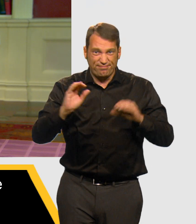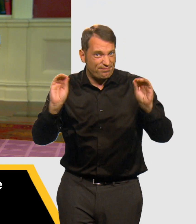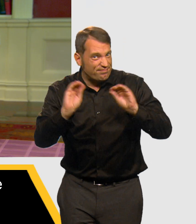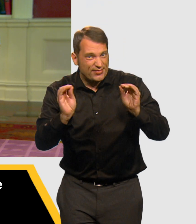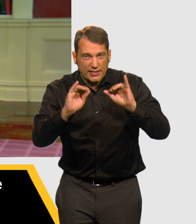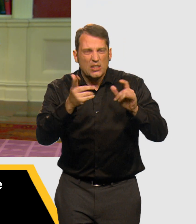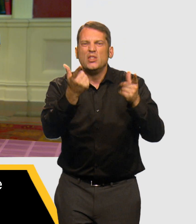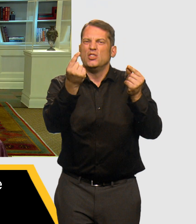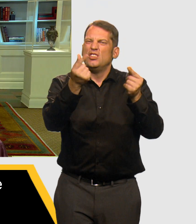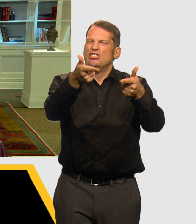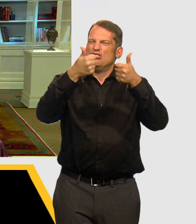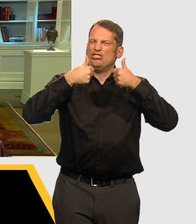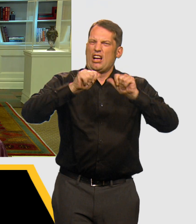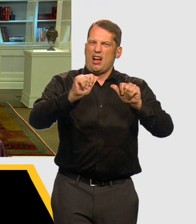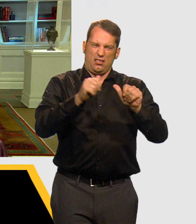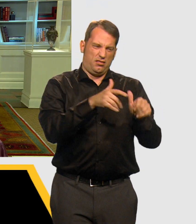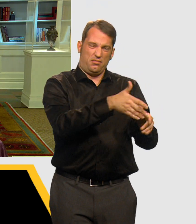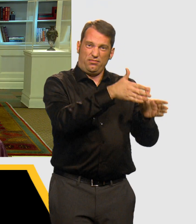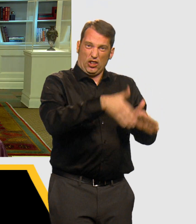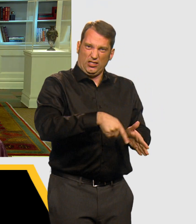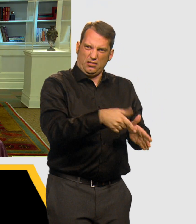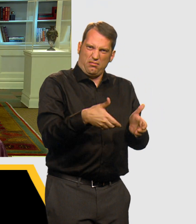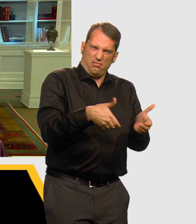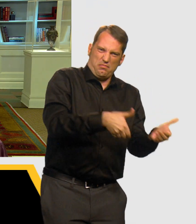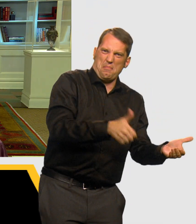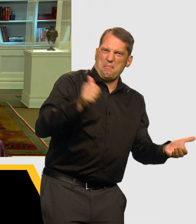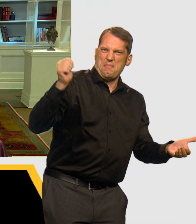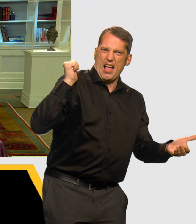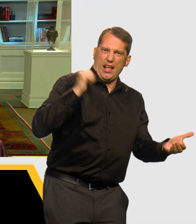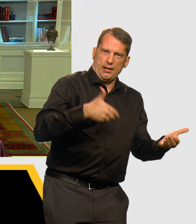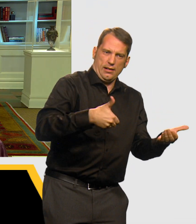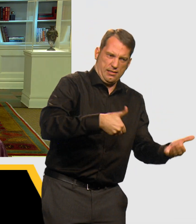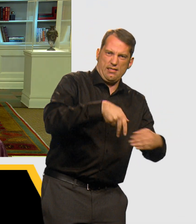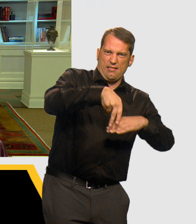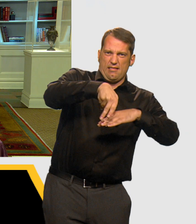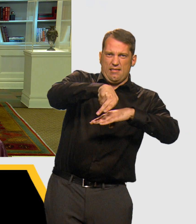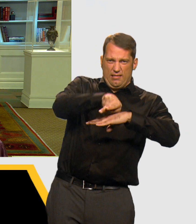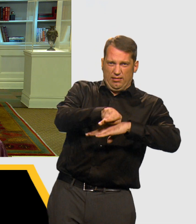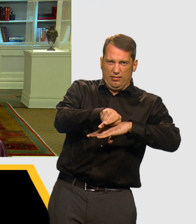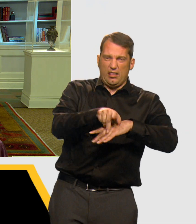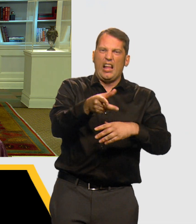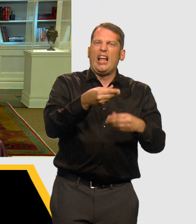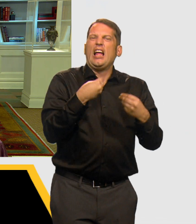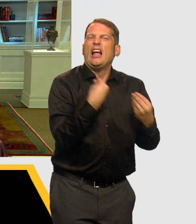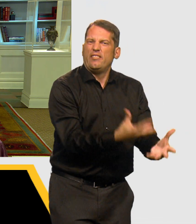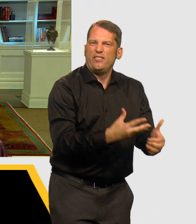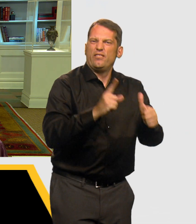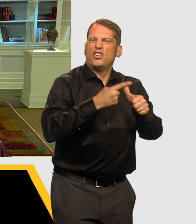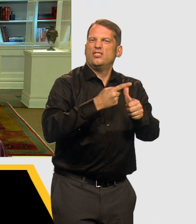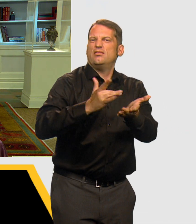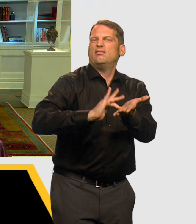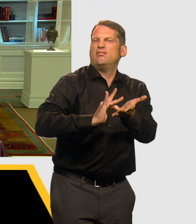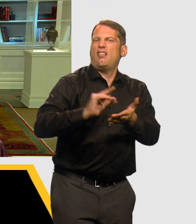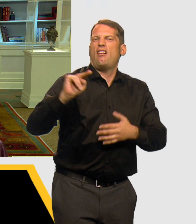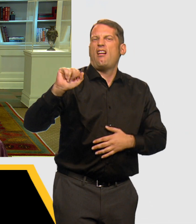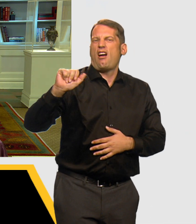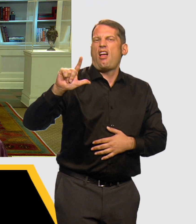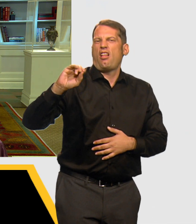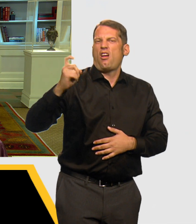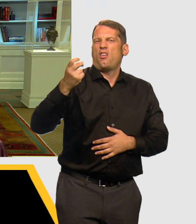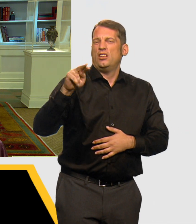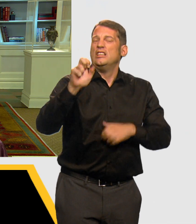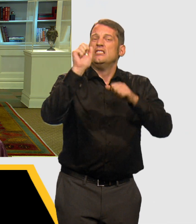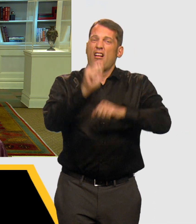on the person's sternum to see if they wake up or respond. If there is no response, try to place the person on their back.